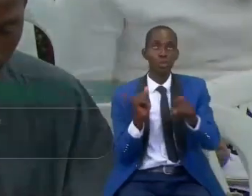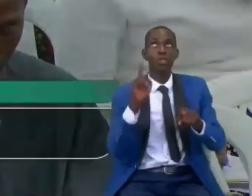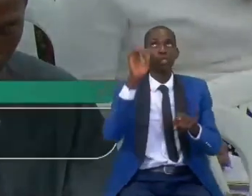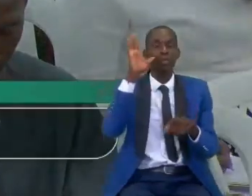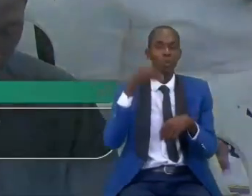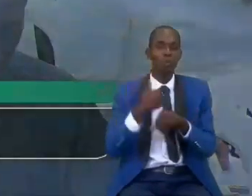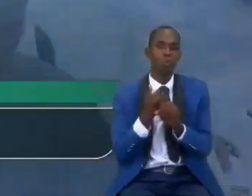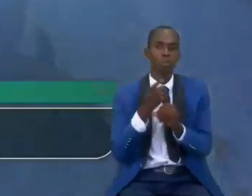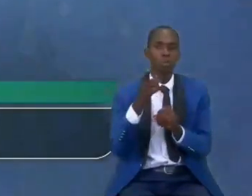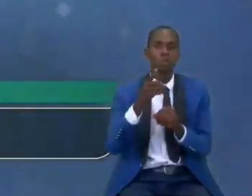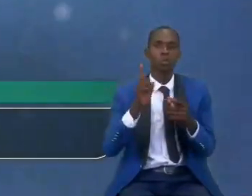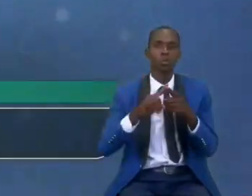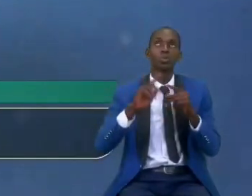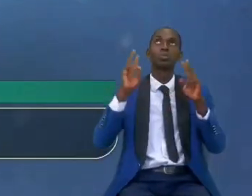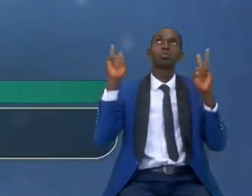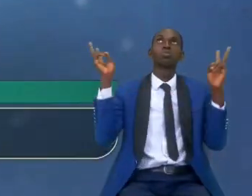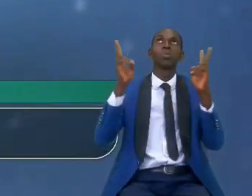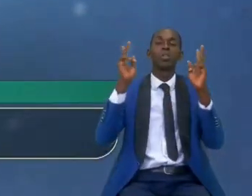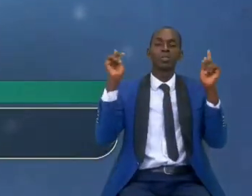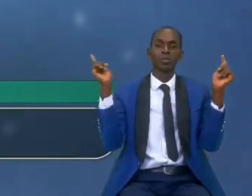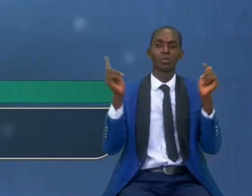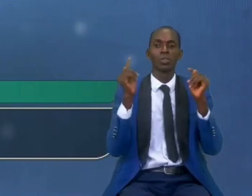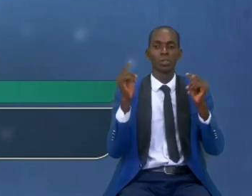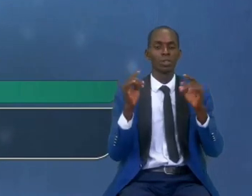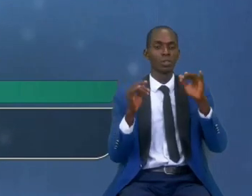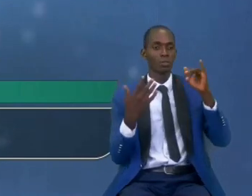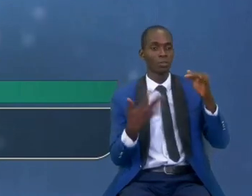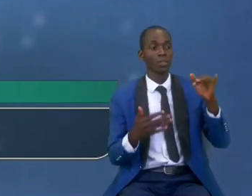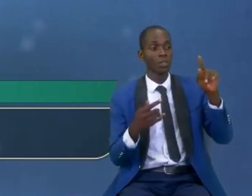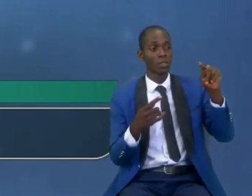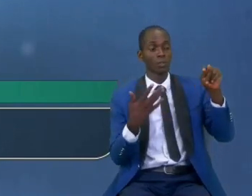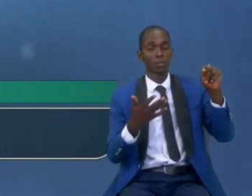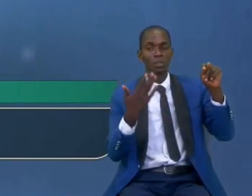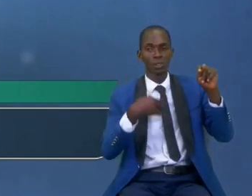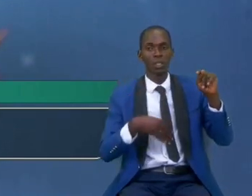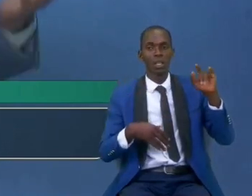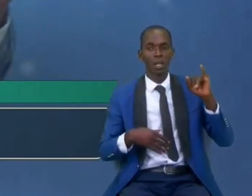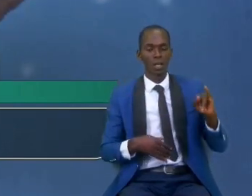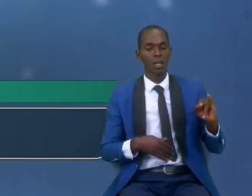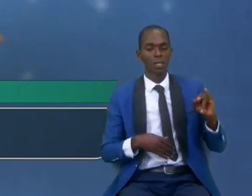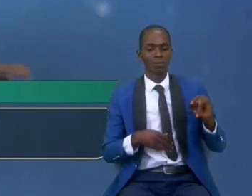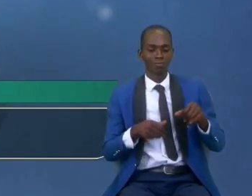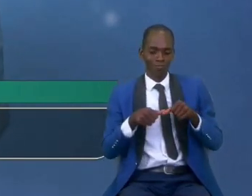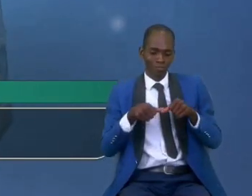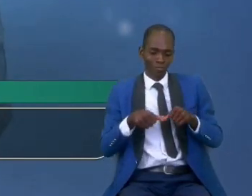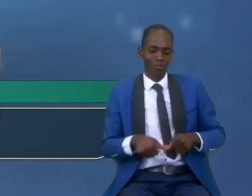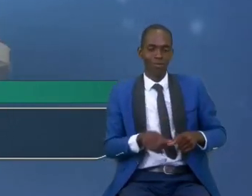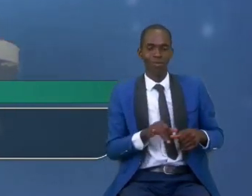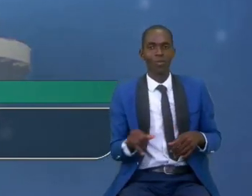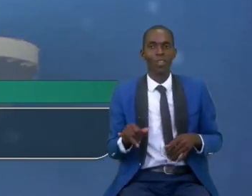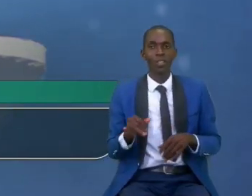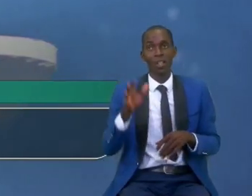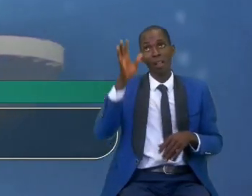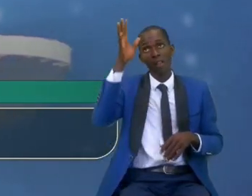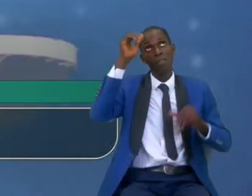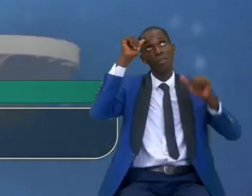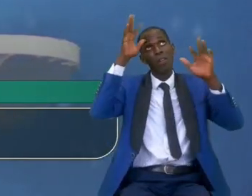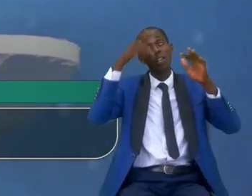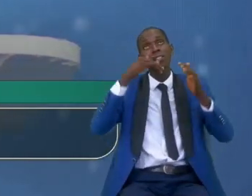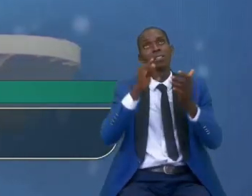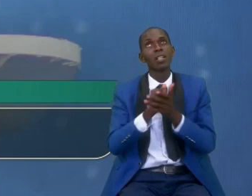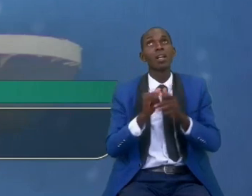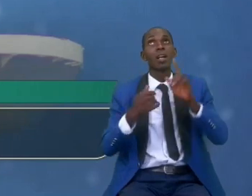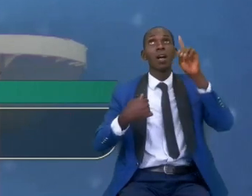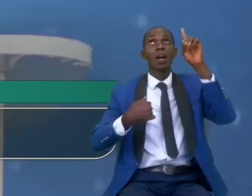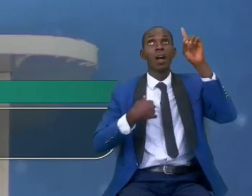indwelling, the Father said, I'll come and dwell with them. And Christ, behold, I stand at the door